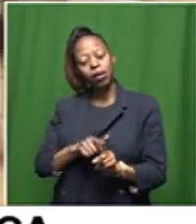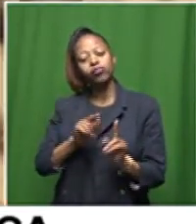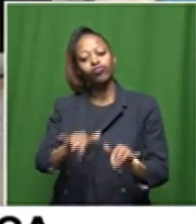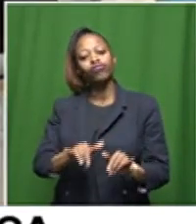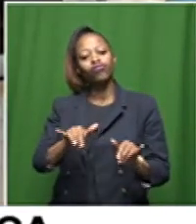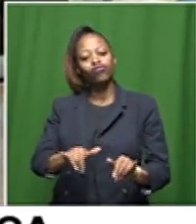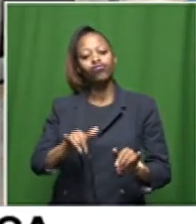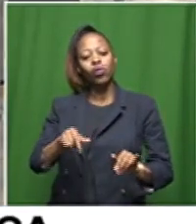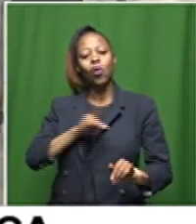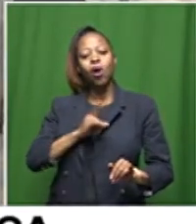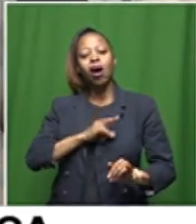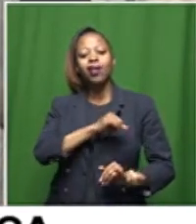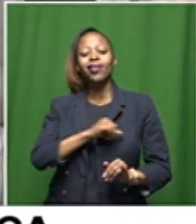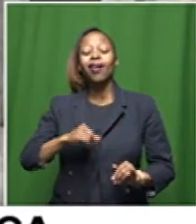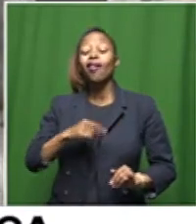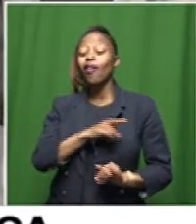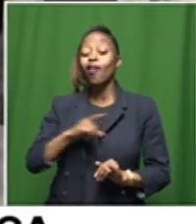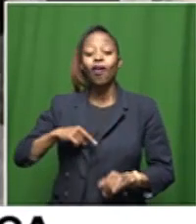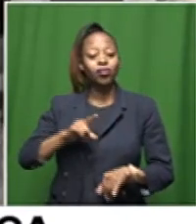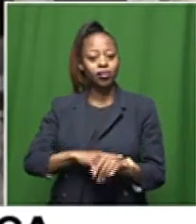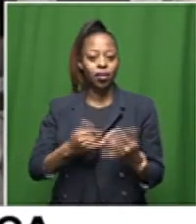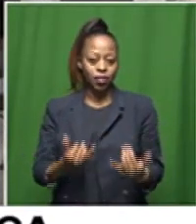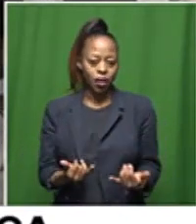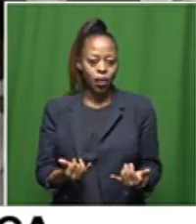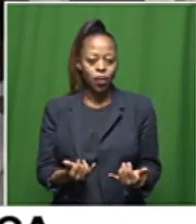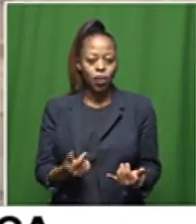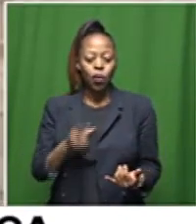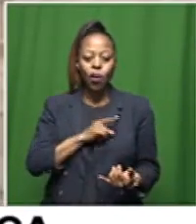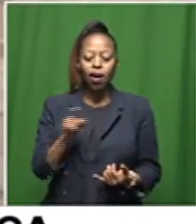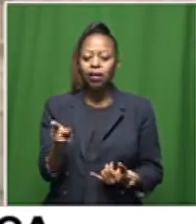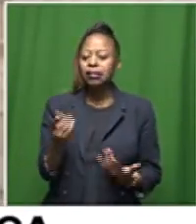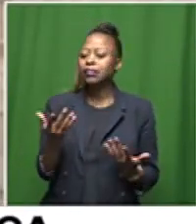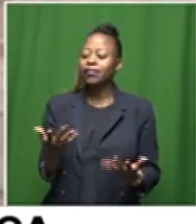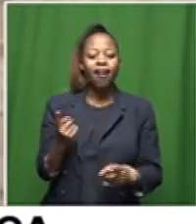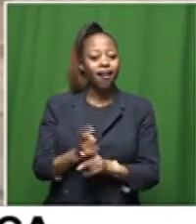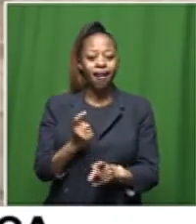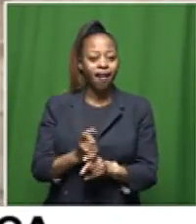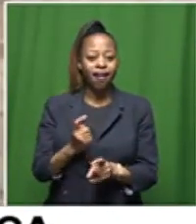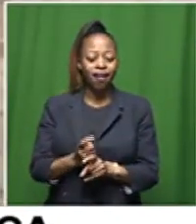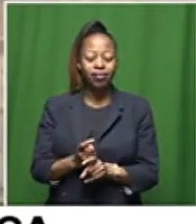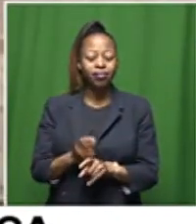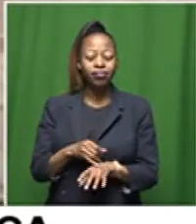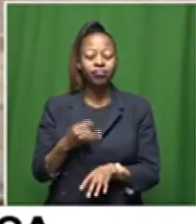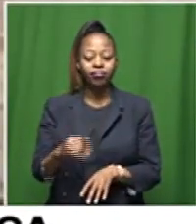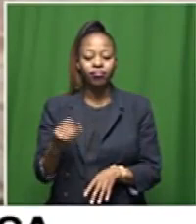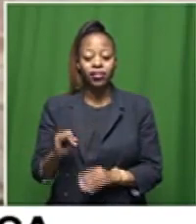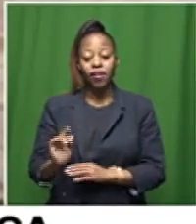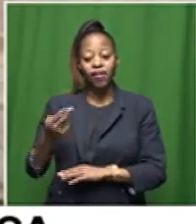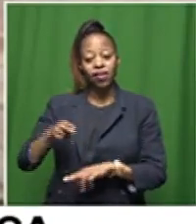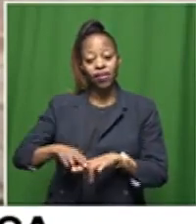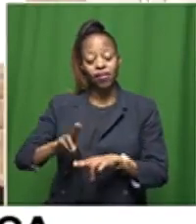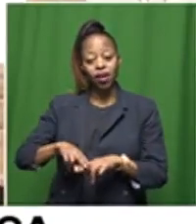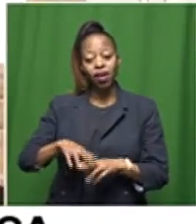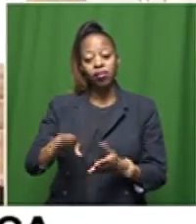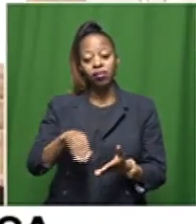waiting to undergo surgery for a longest time. For him, it's been hard to bear. On the 1st of February, they admit me. On